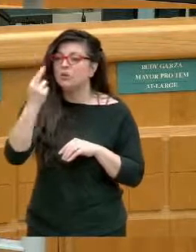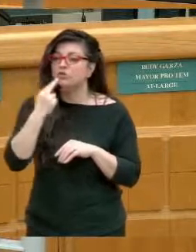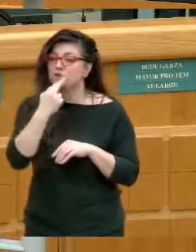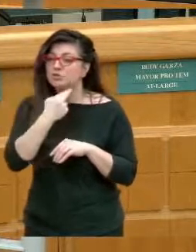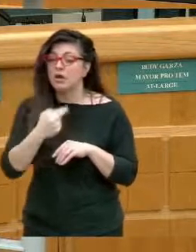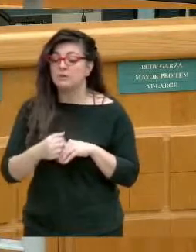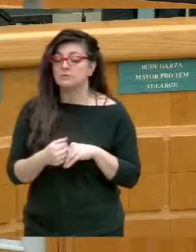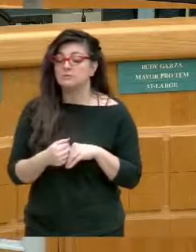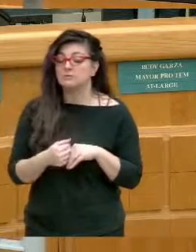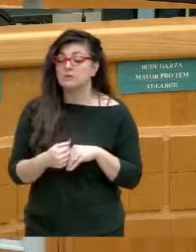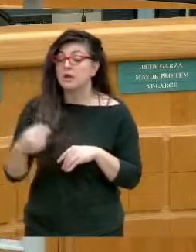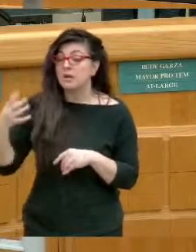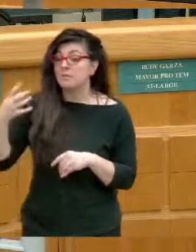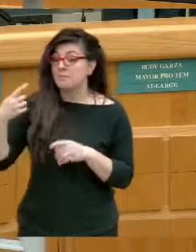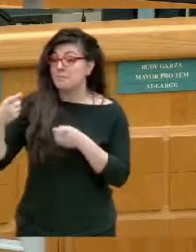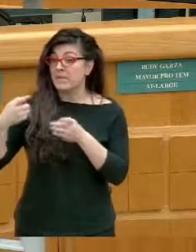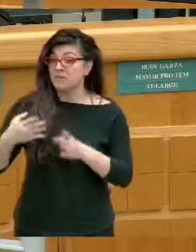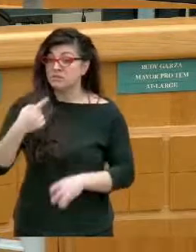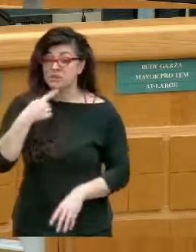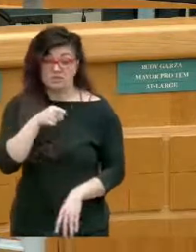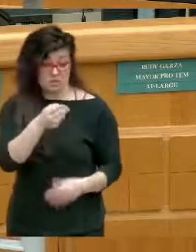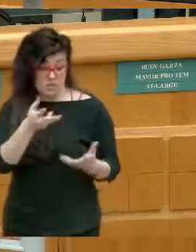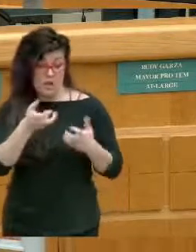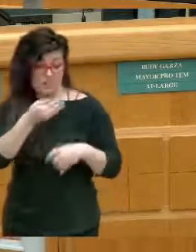that if they wanted to wear a mask, they could leave.